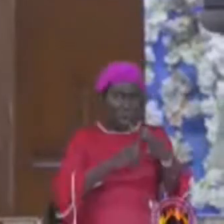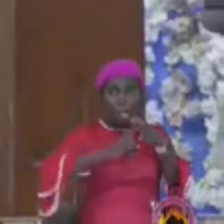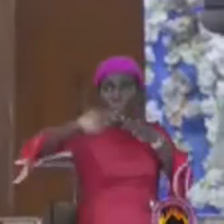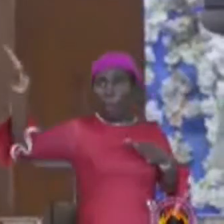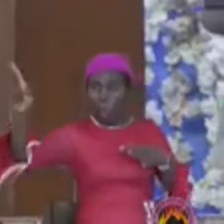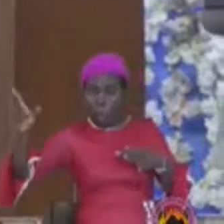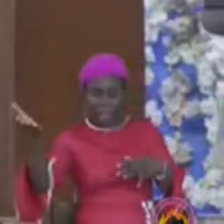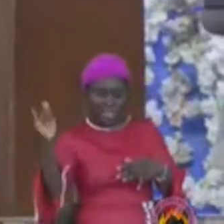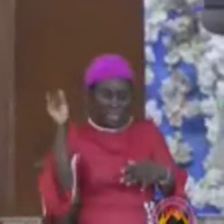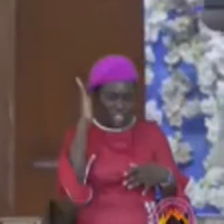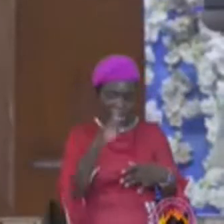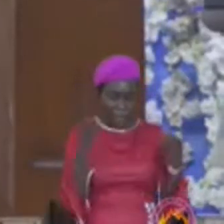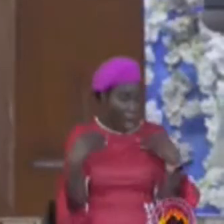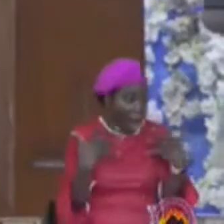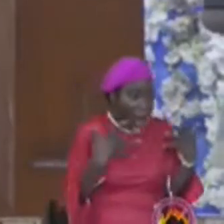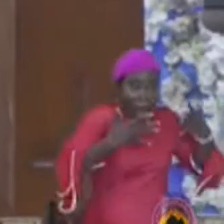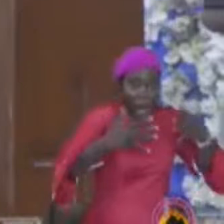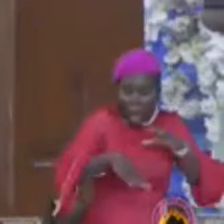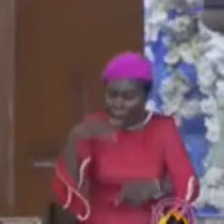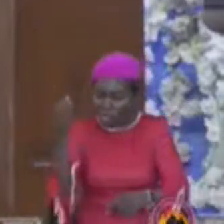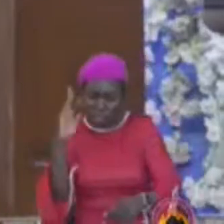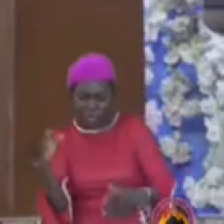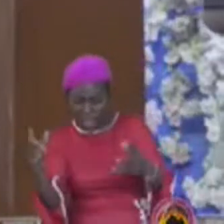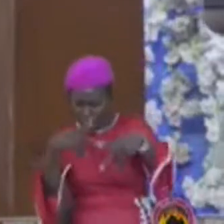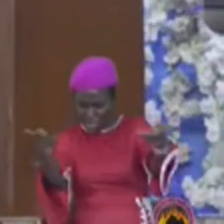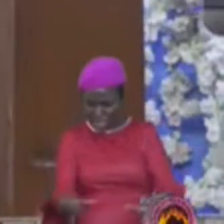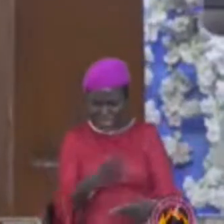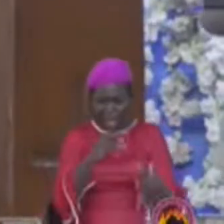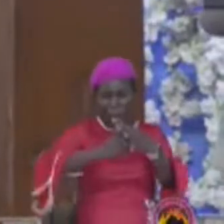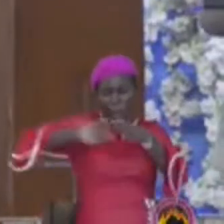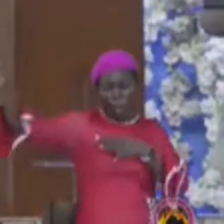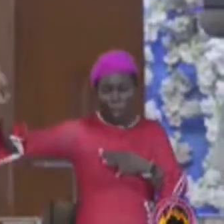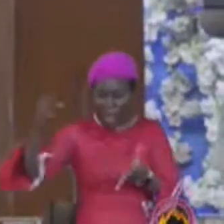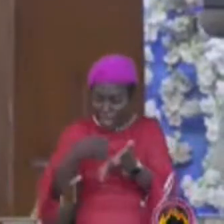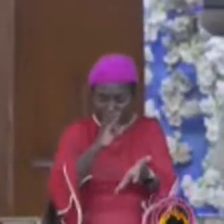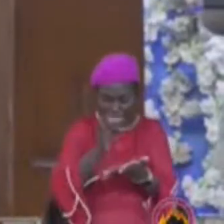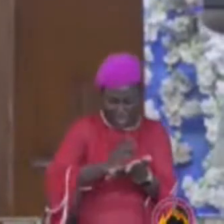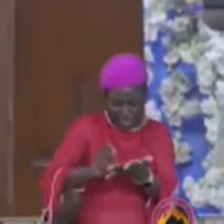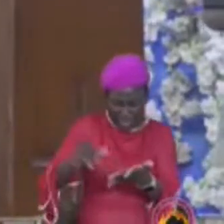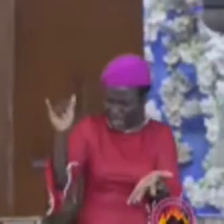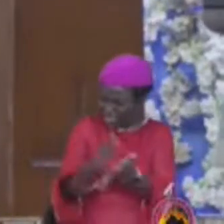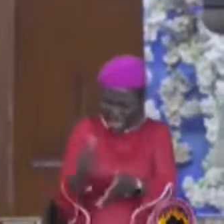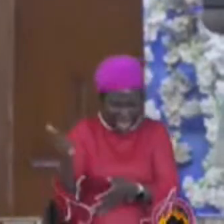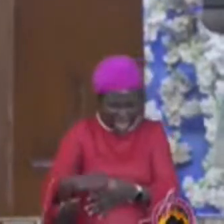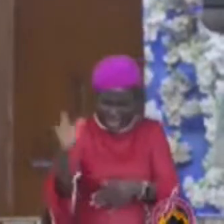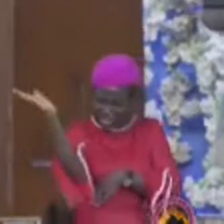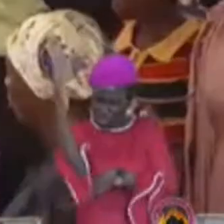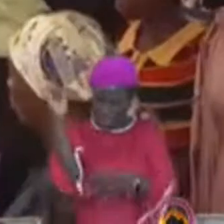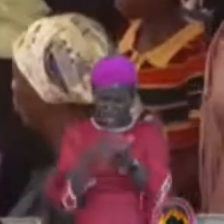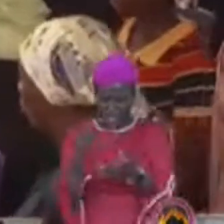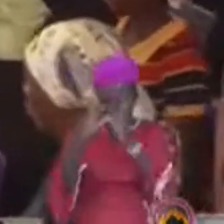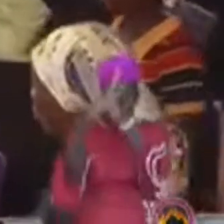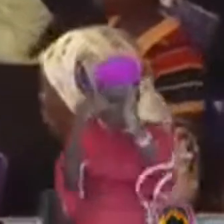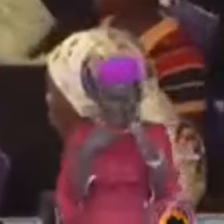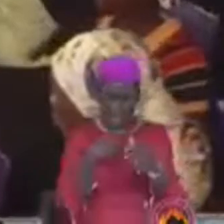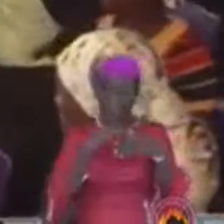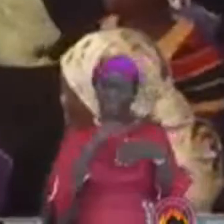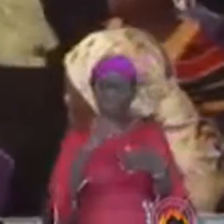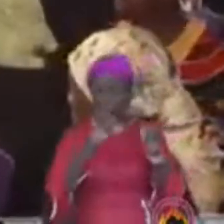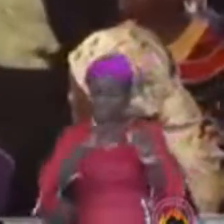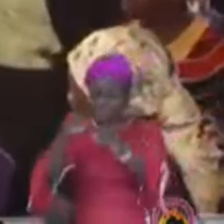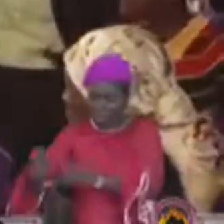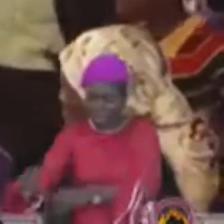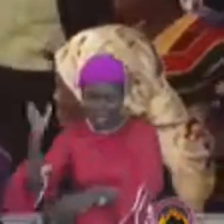they shall be afraid out of their close places. It is written that any tree the Father has not planted shall be rooted up